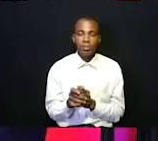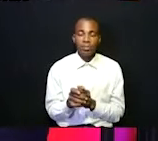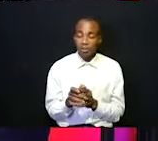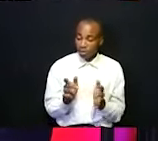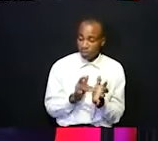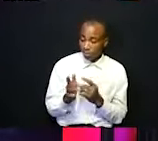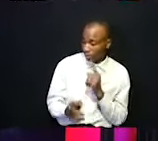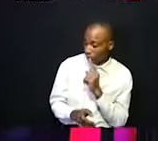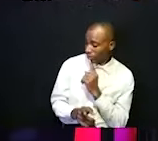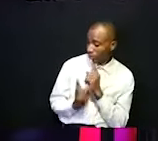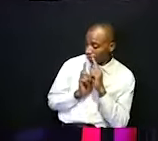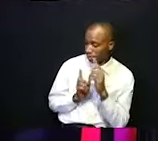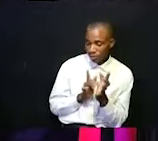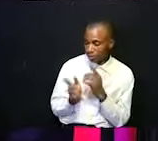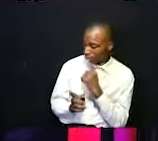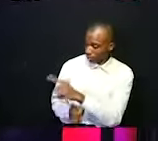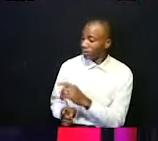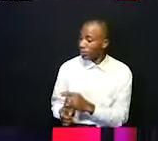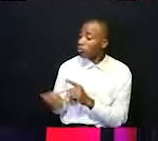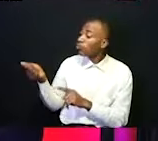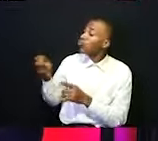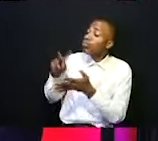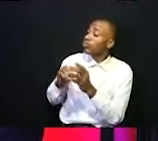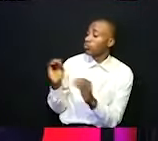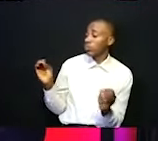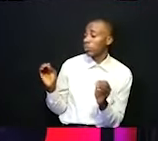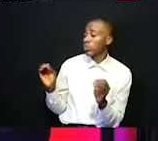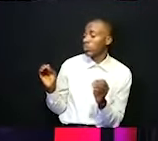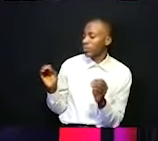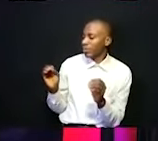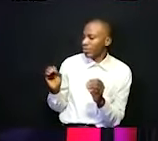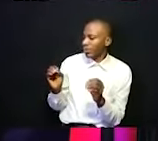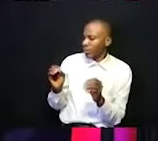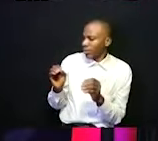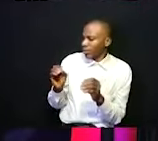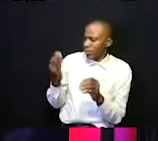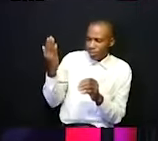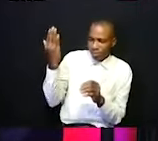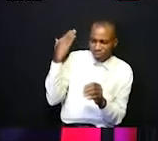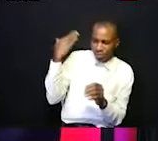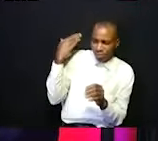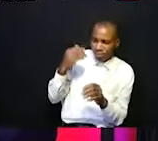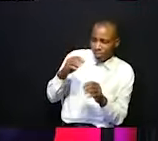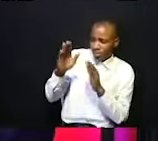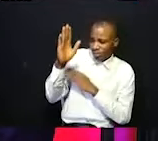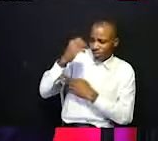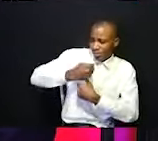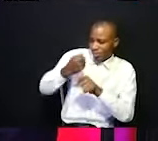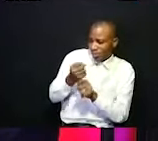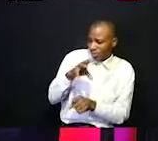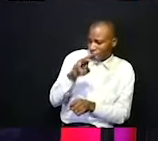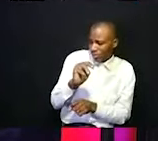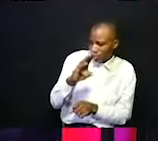you read, he replied, that at the beginning the Creator made them male and